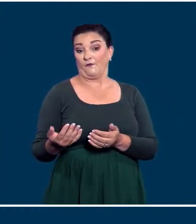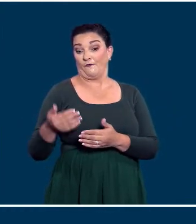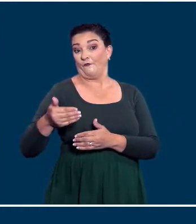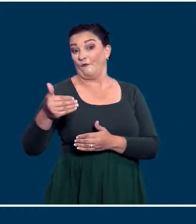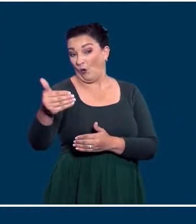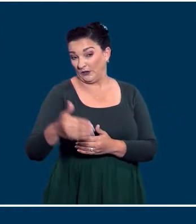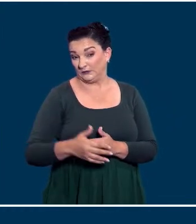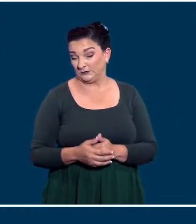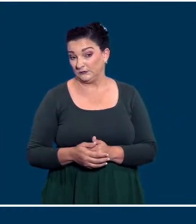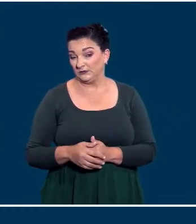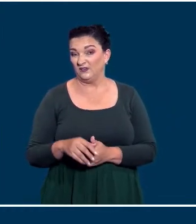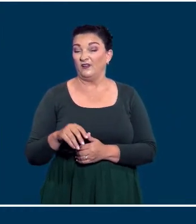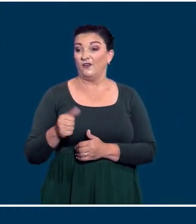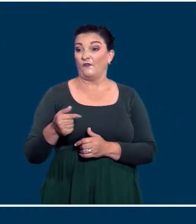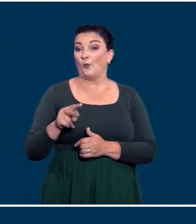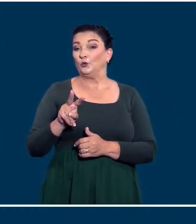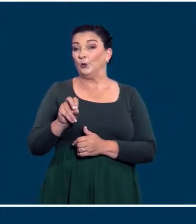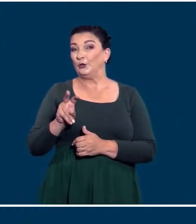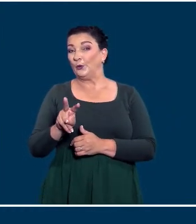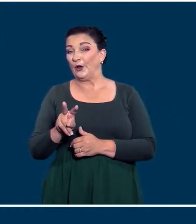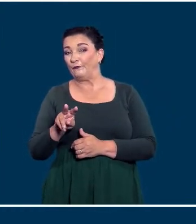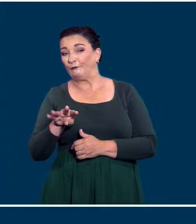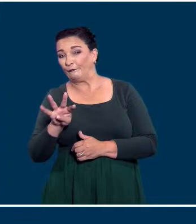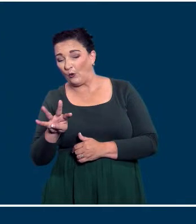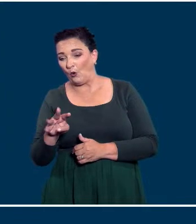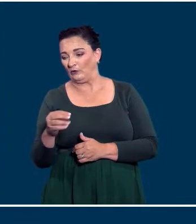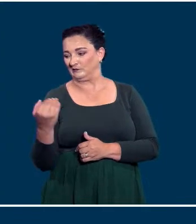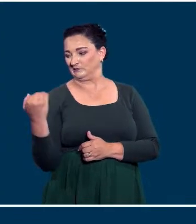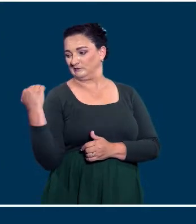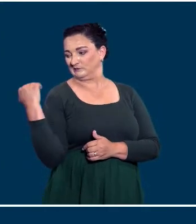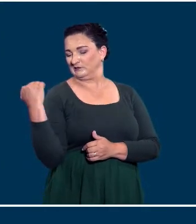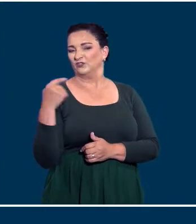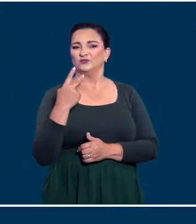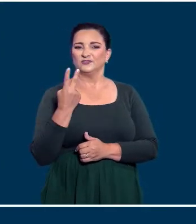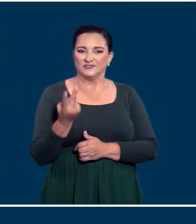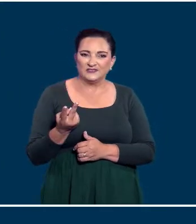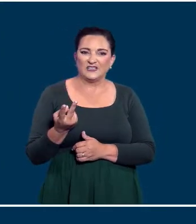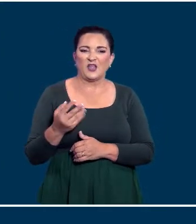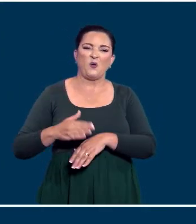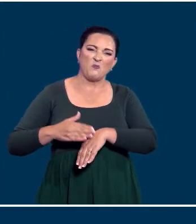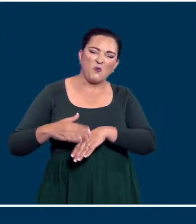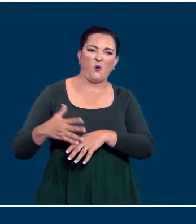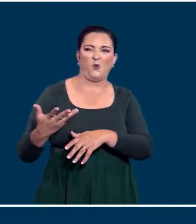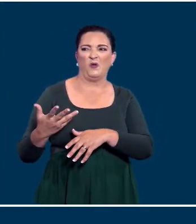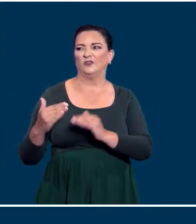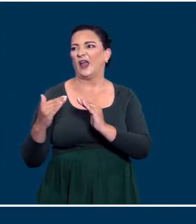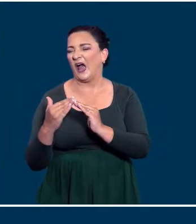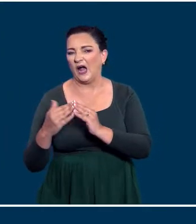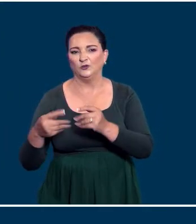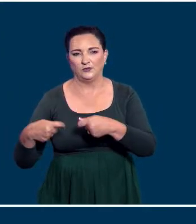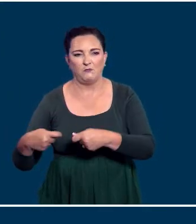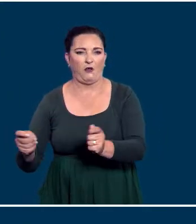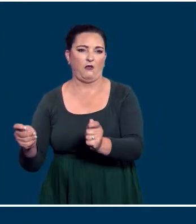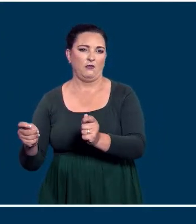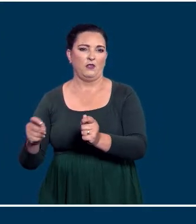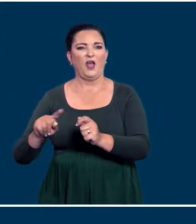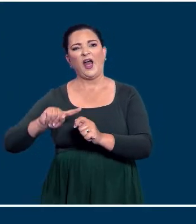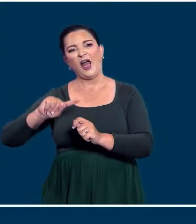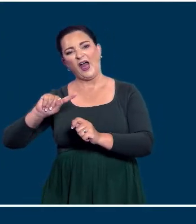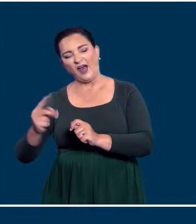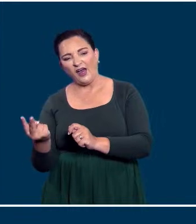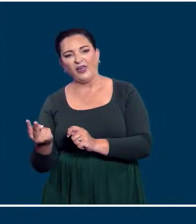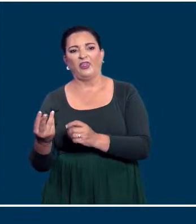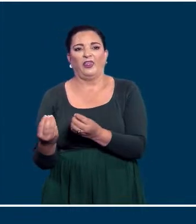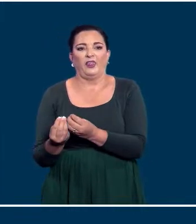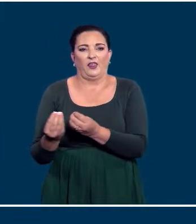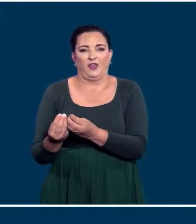into 2024, and a lot of what was going on there had to do with housing prices and other components of services,